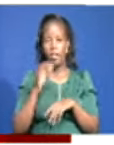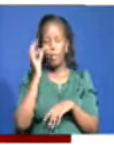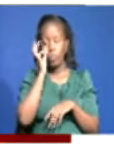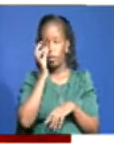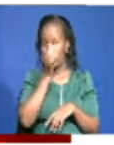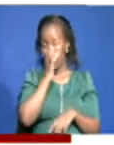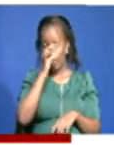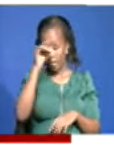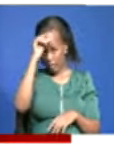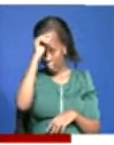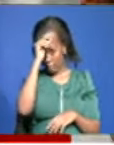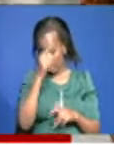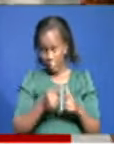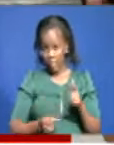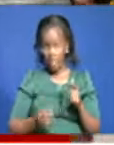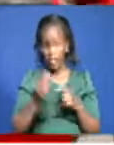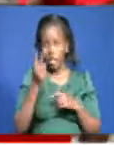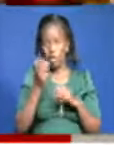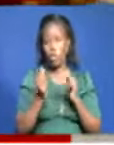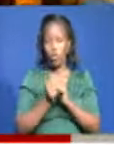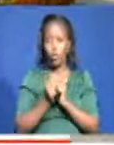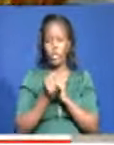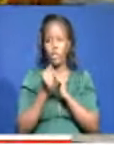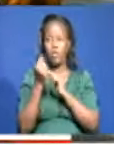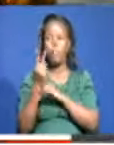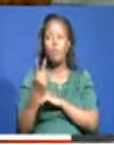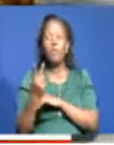in 2012.